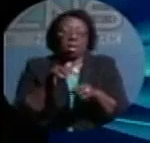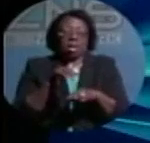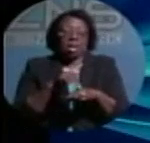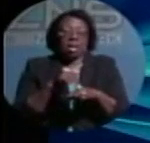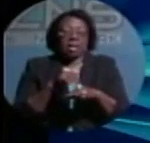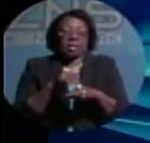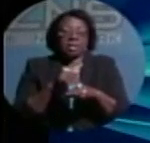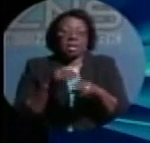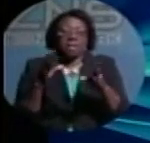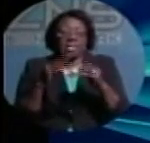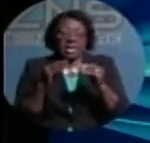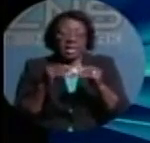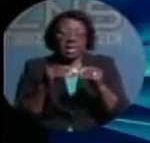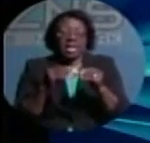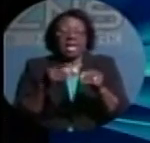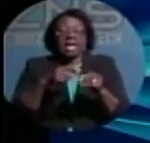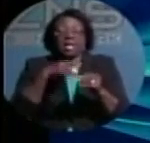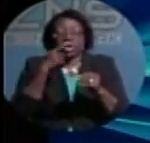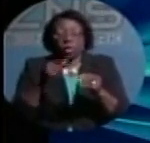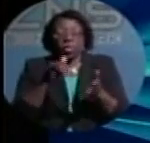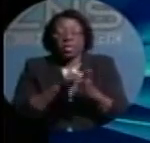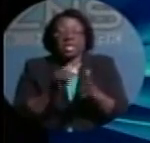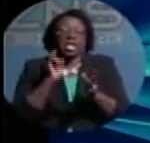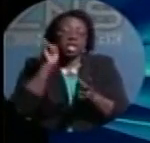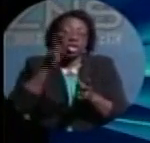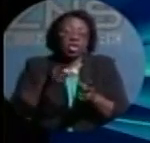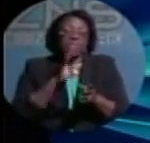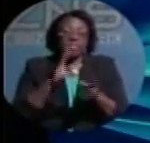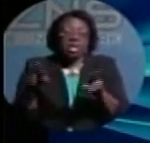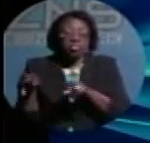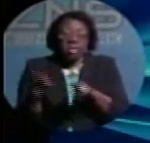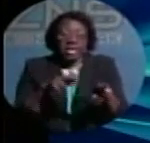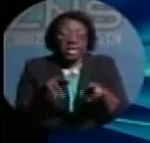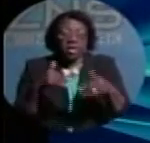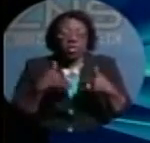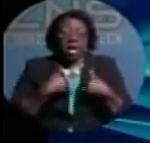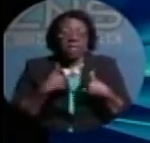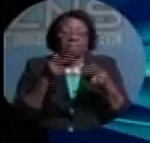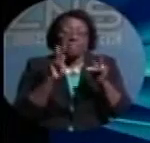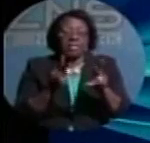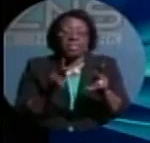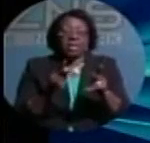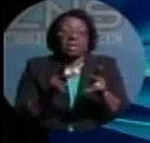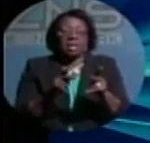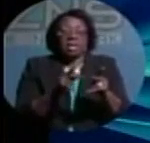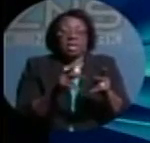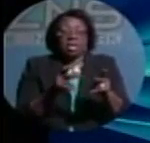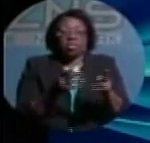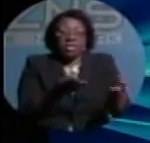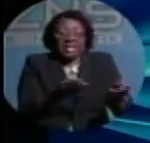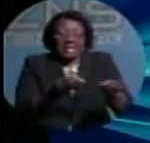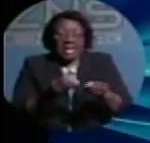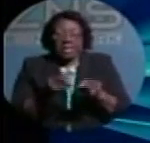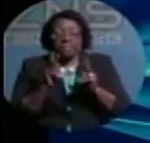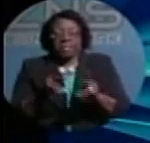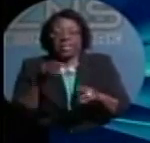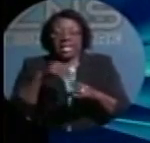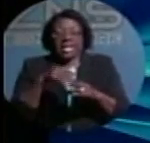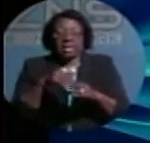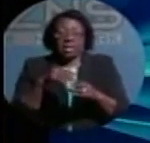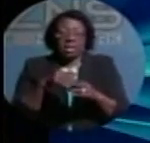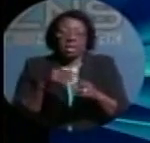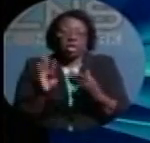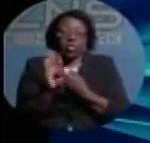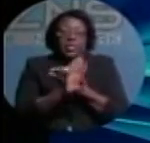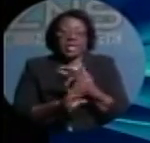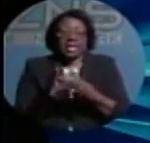fact that they should be ready to have the shelters open by 7 this afternoon. And we have all of our necessary agencies in place. We met with them,